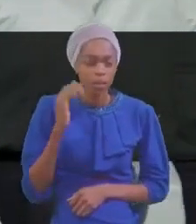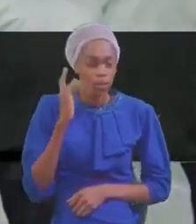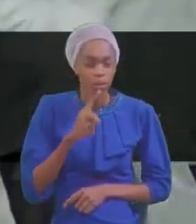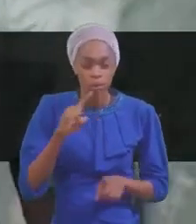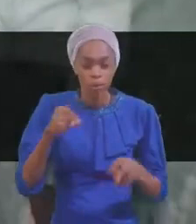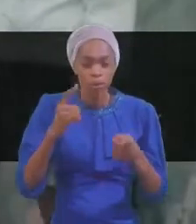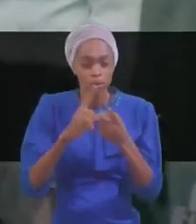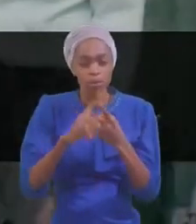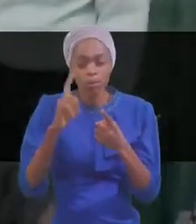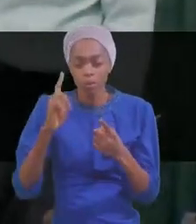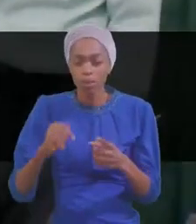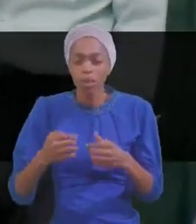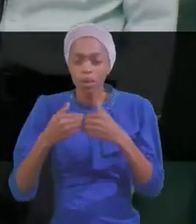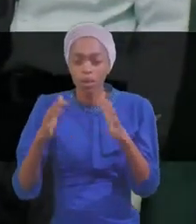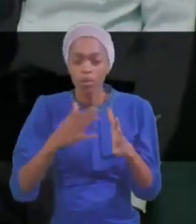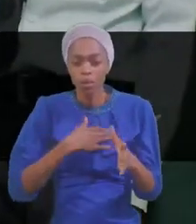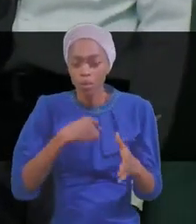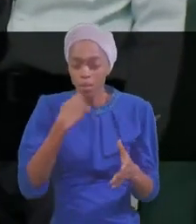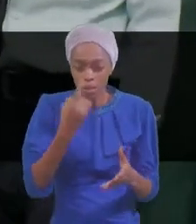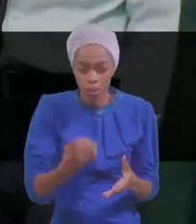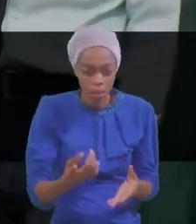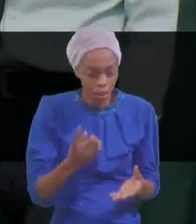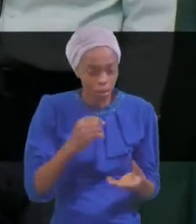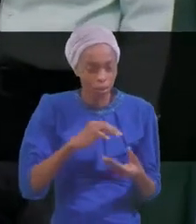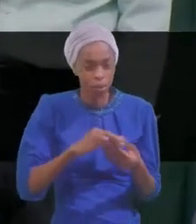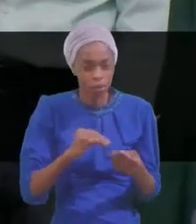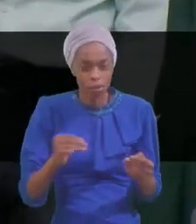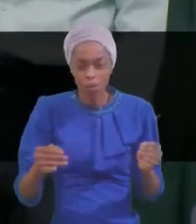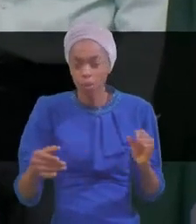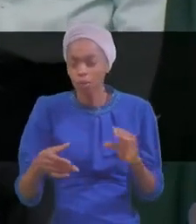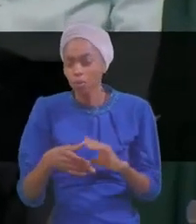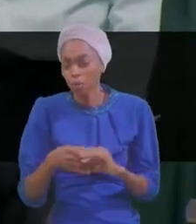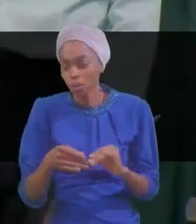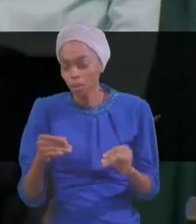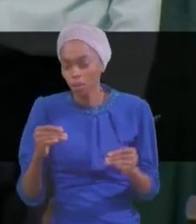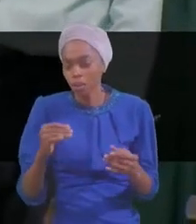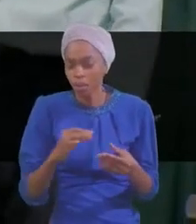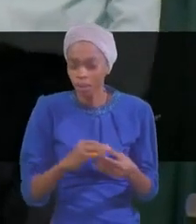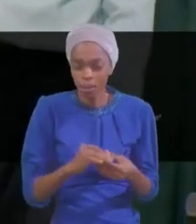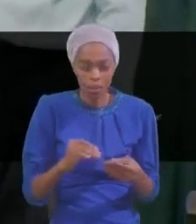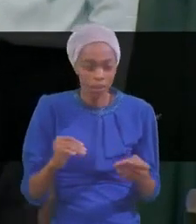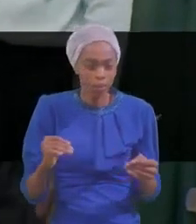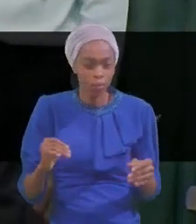Will you go to that wolf and tell the story?